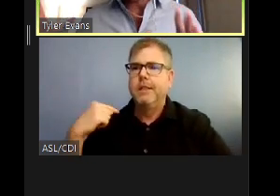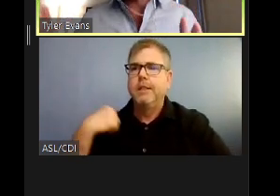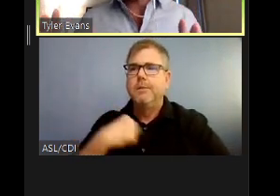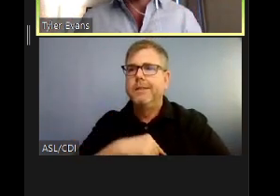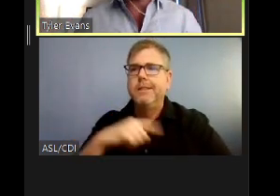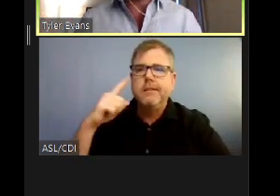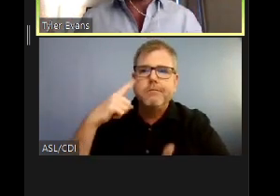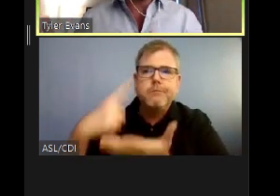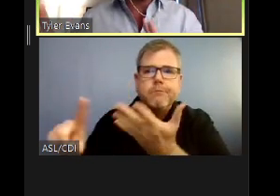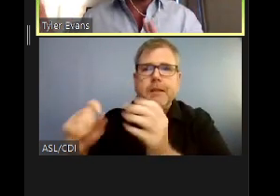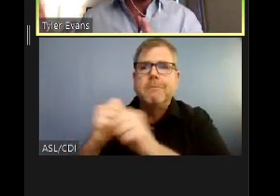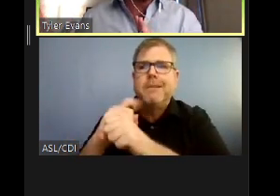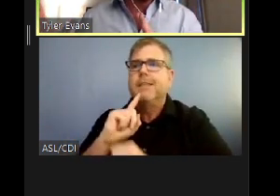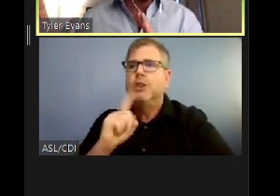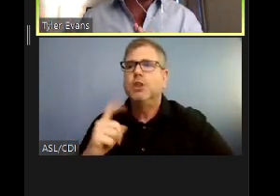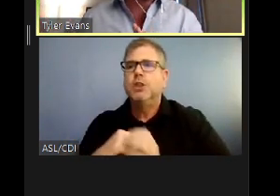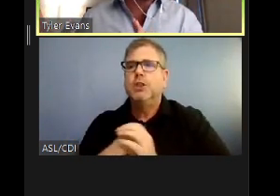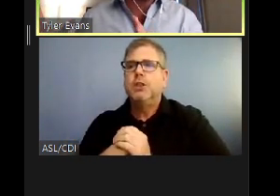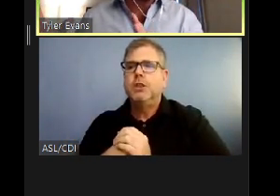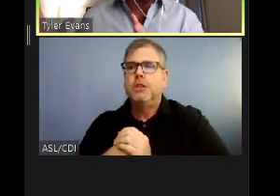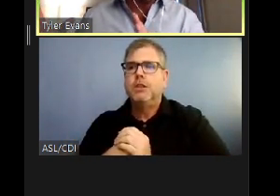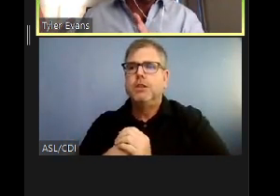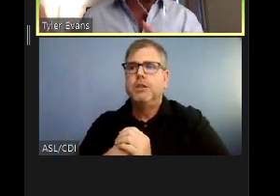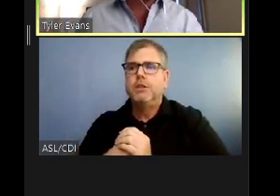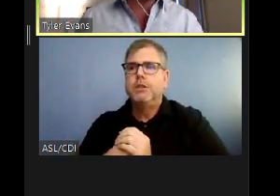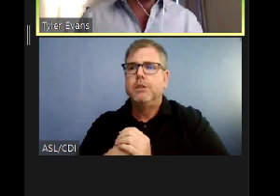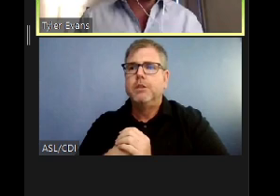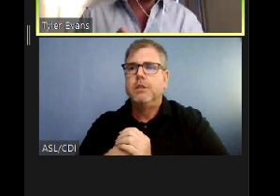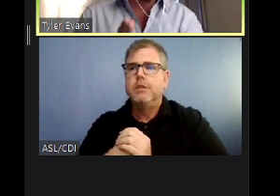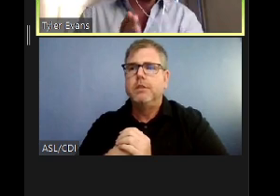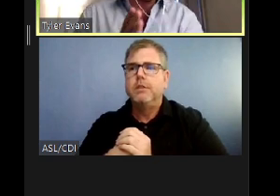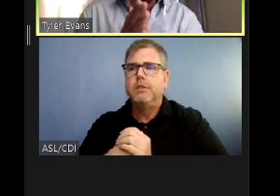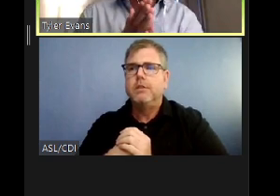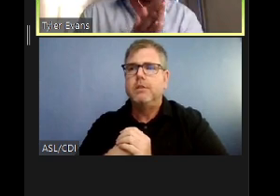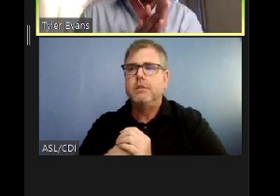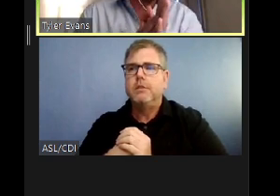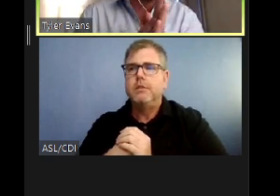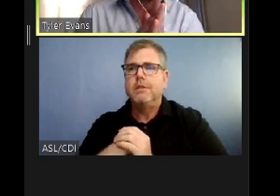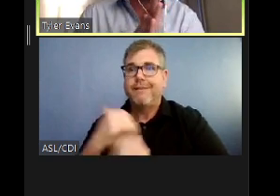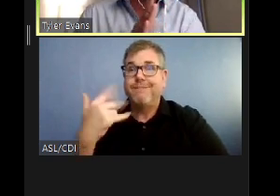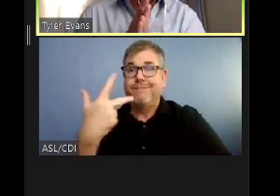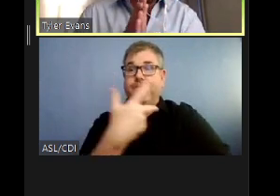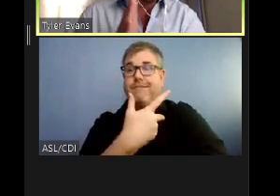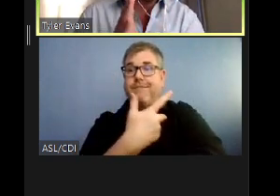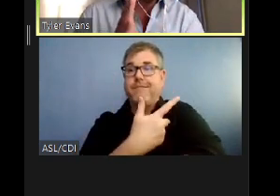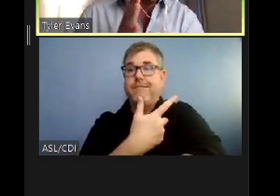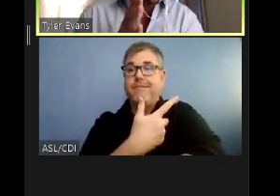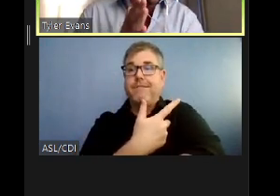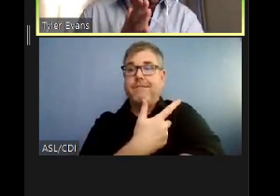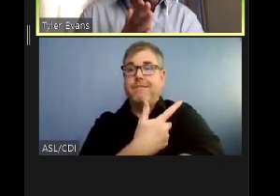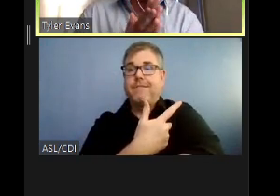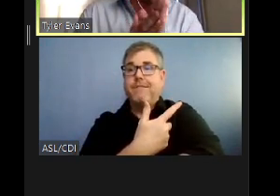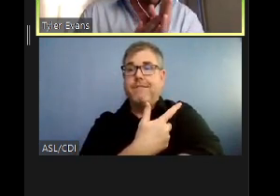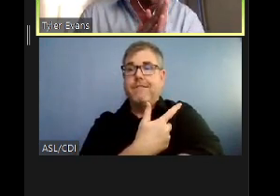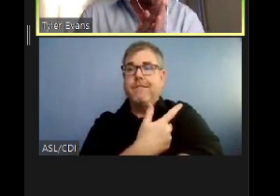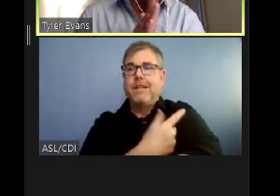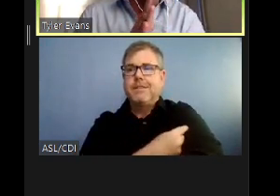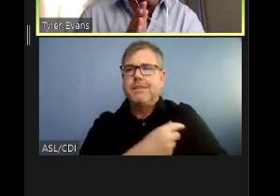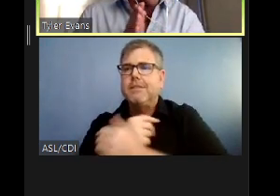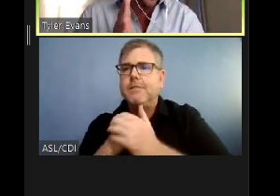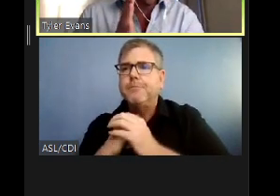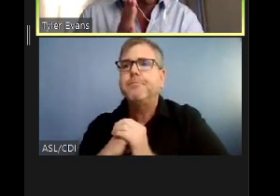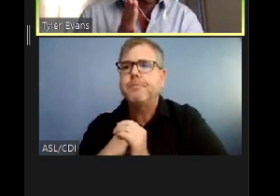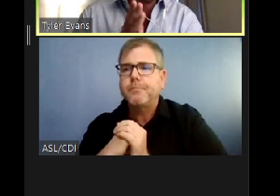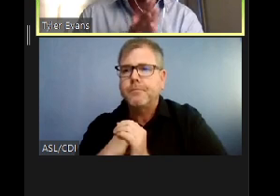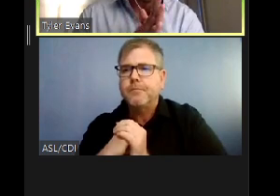the vaccines, as Dr. Willis was describing, are distributed in a way that's transparent, efficient,